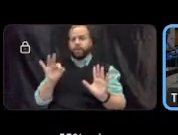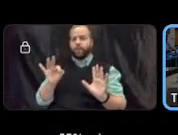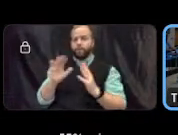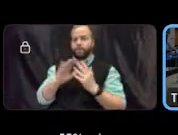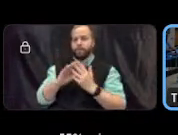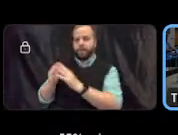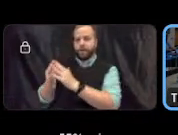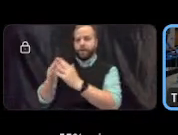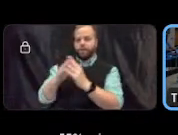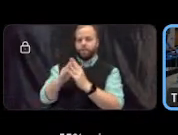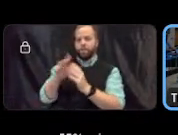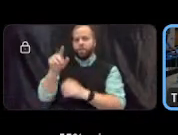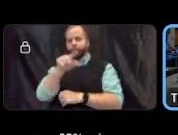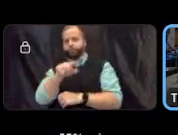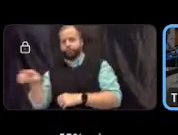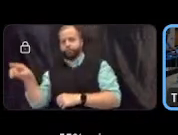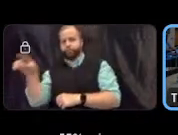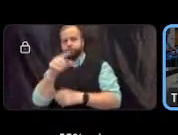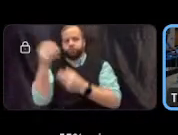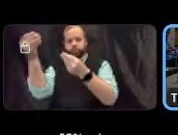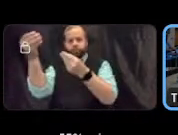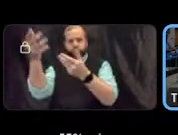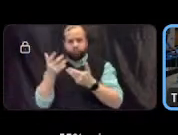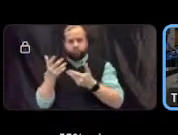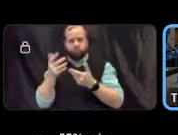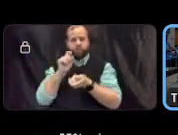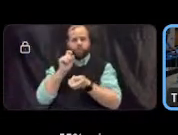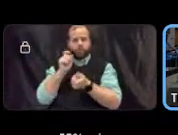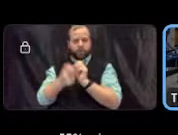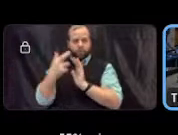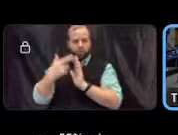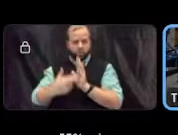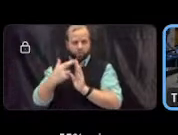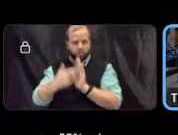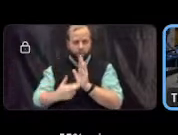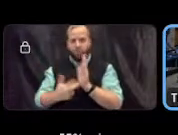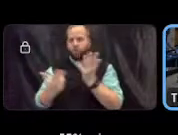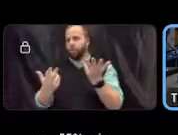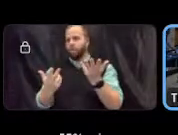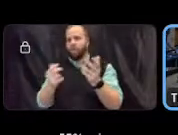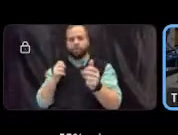or you all to update the rules and or change them, we would happily do.